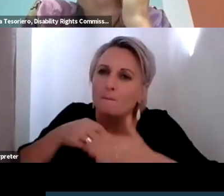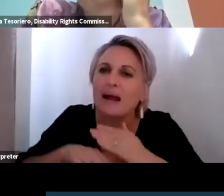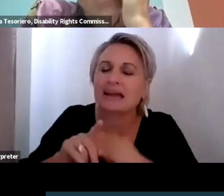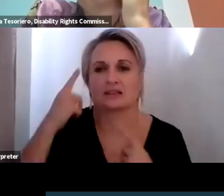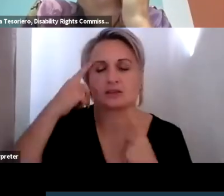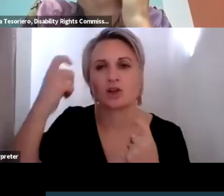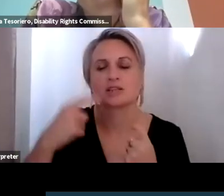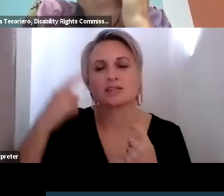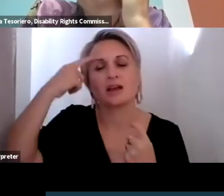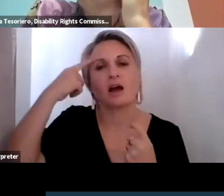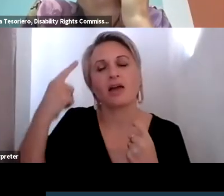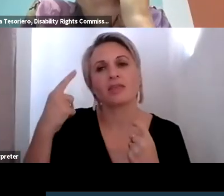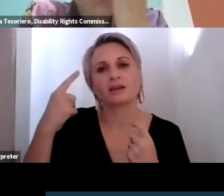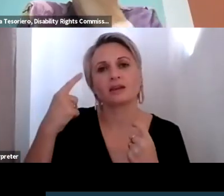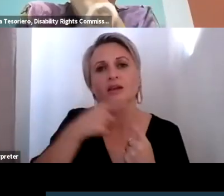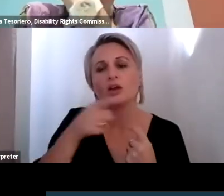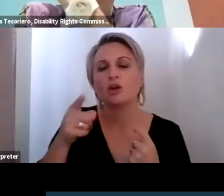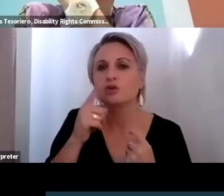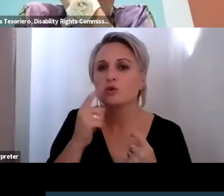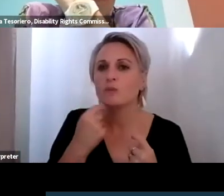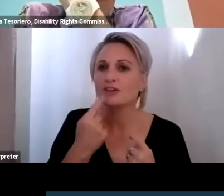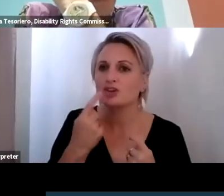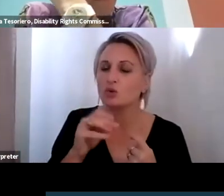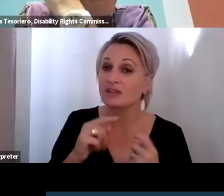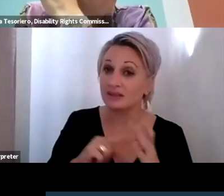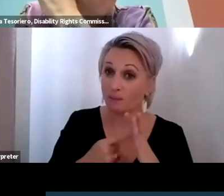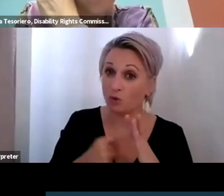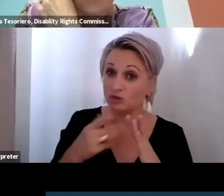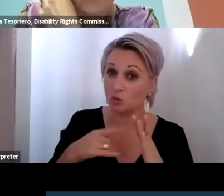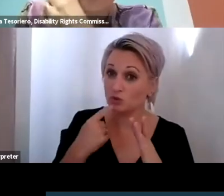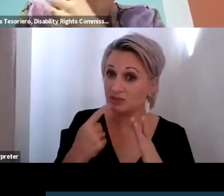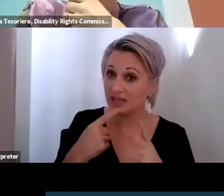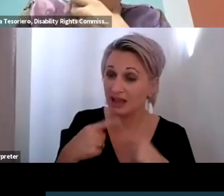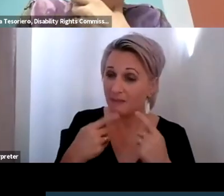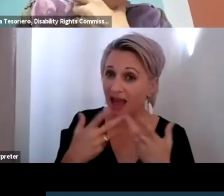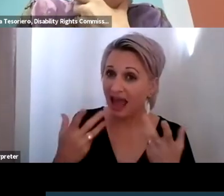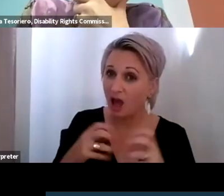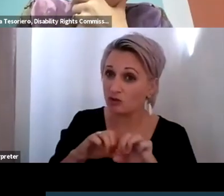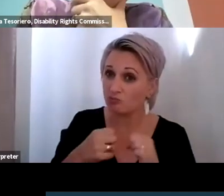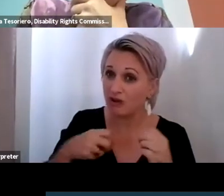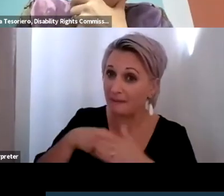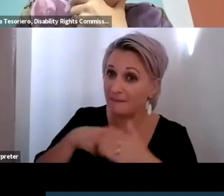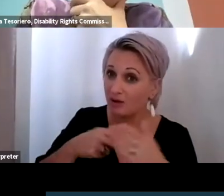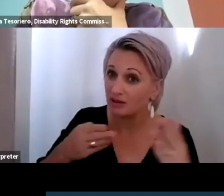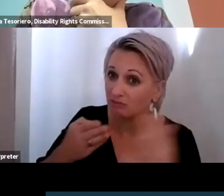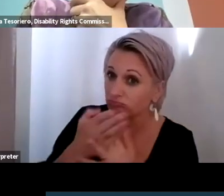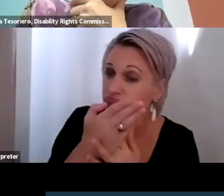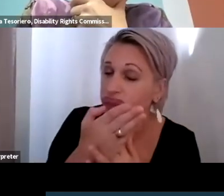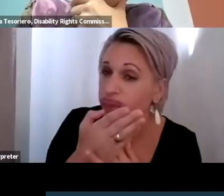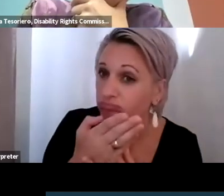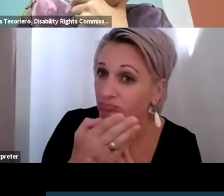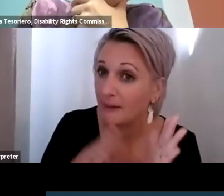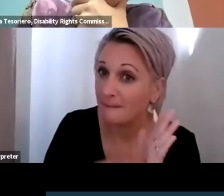mentioned that you had some pointers you wanted to share, particularly around how to break the barriers.